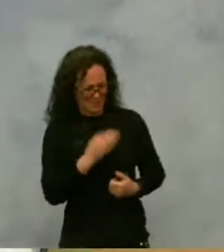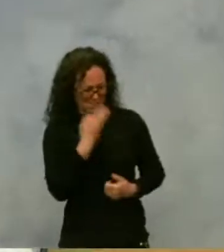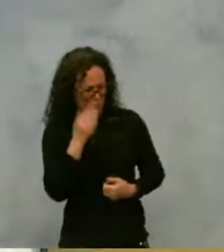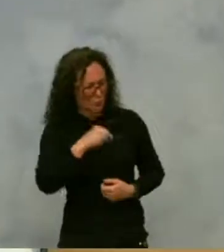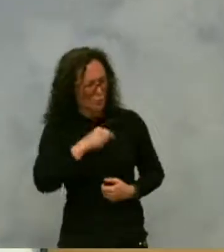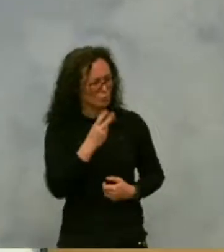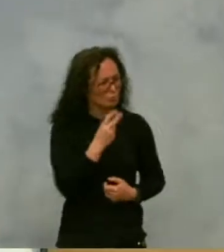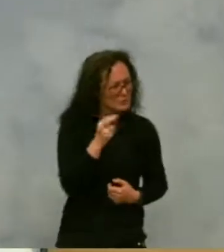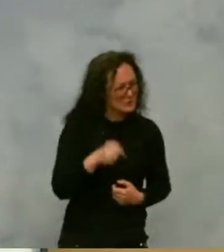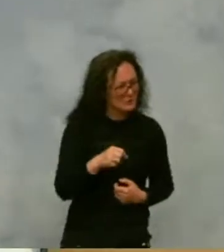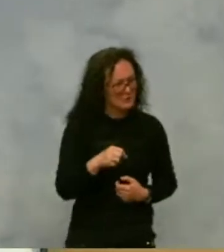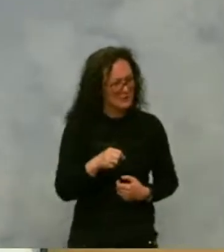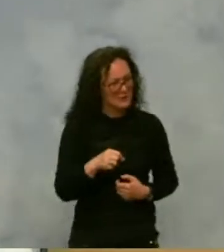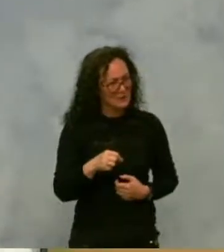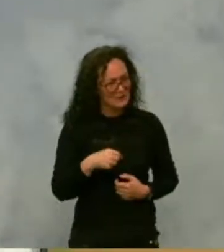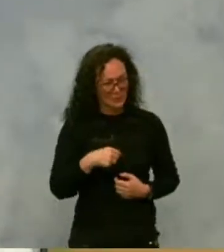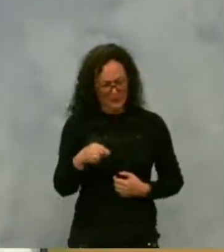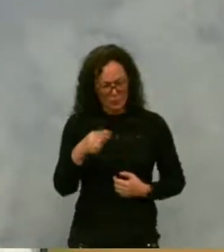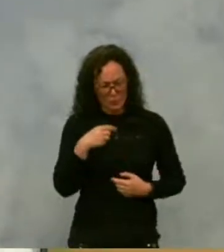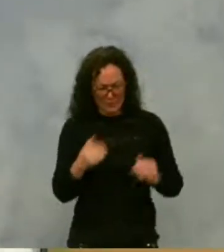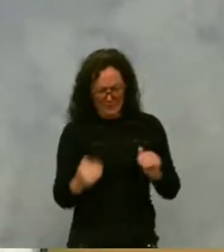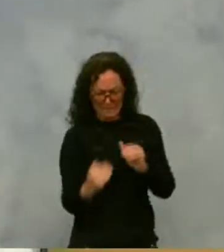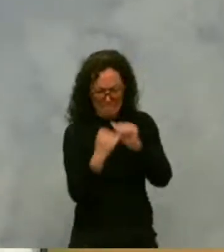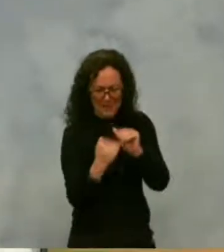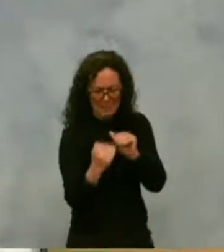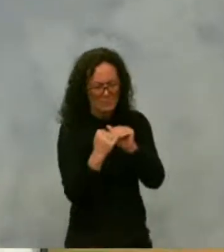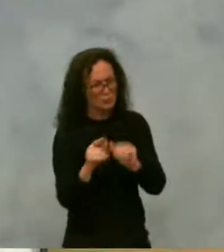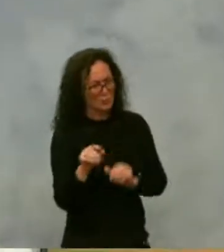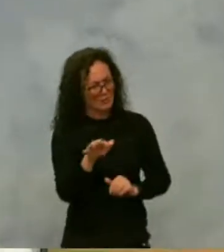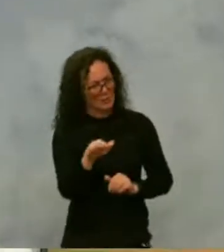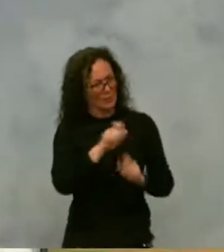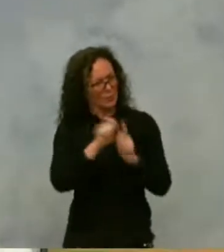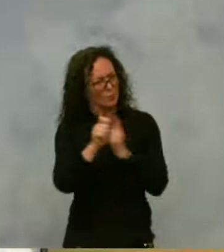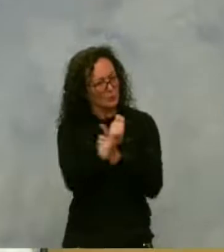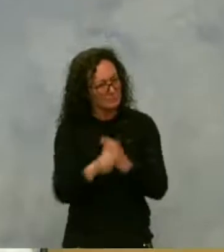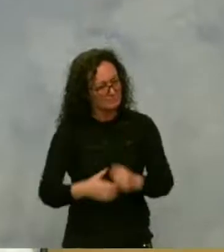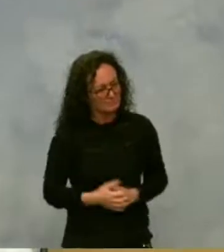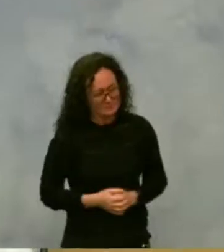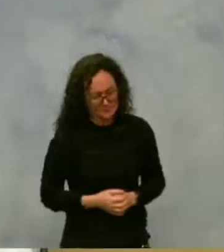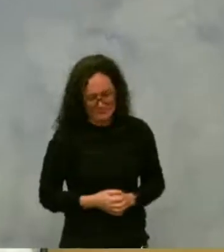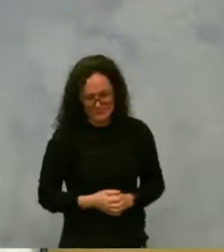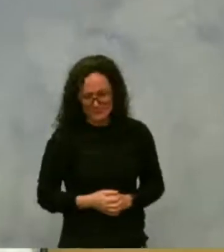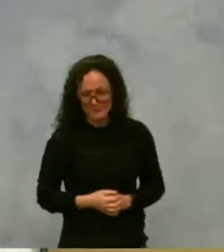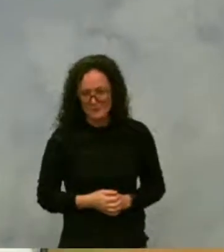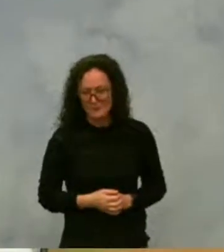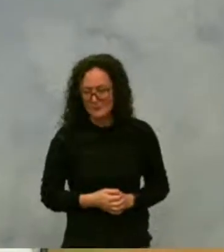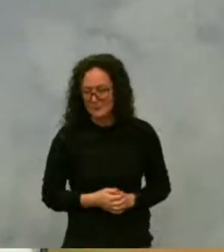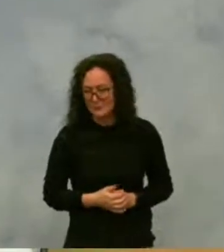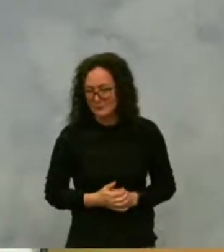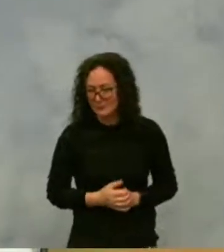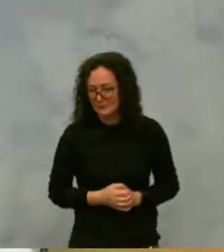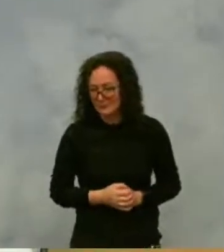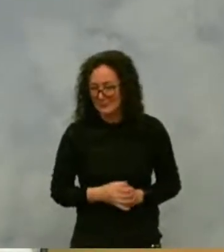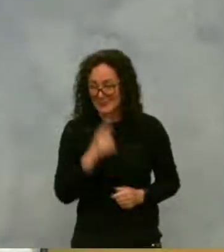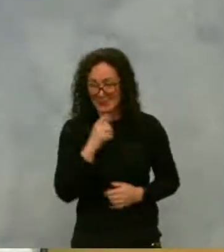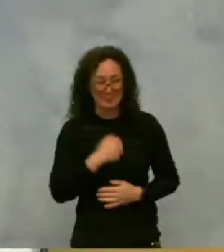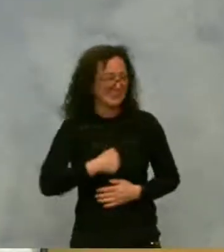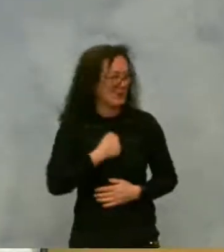would be trying to recruit 2%. That would give us something to target. That's my questions. Sorry.